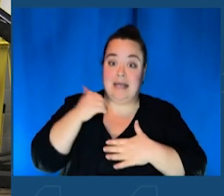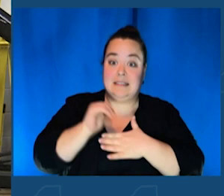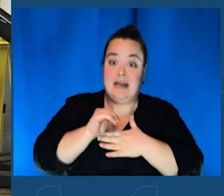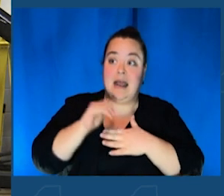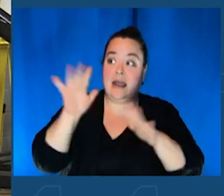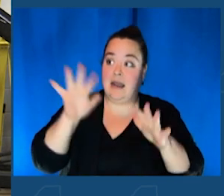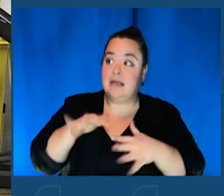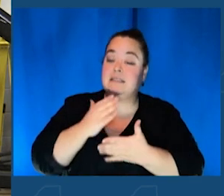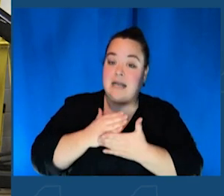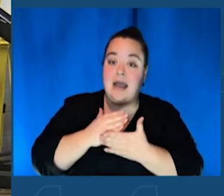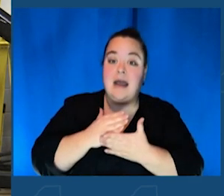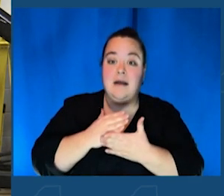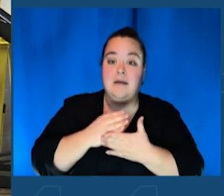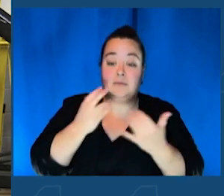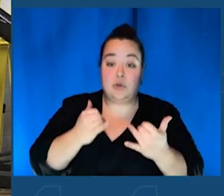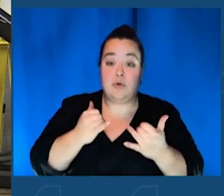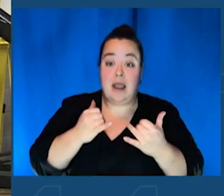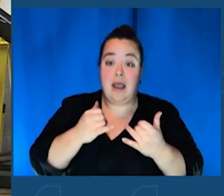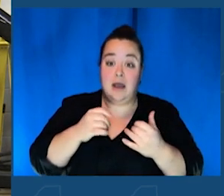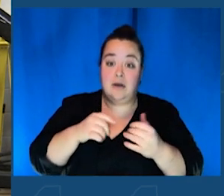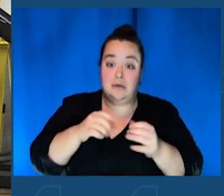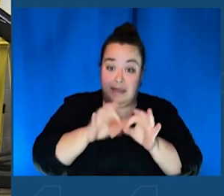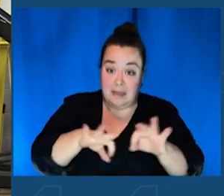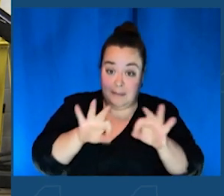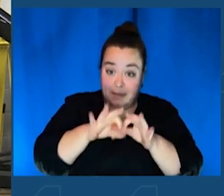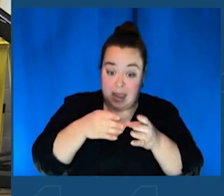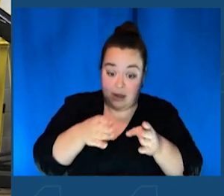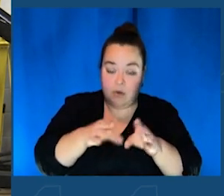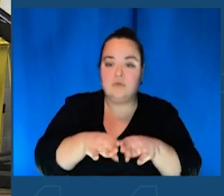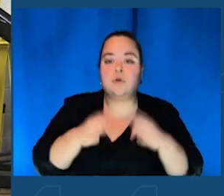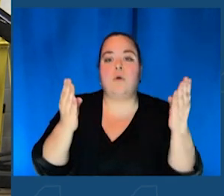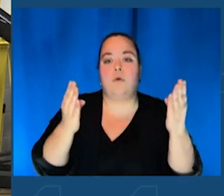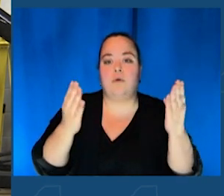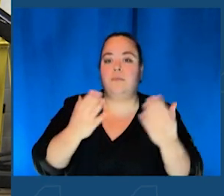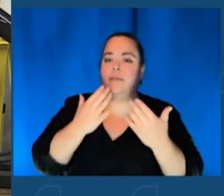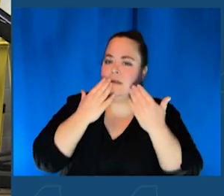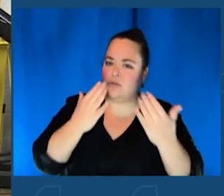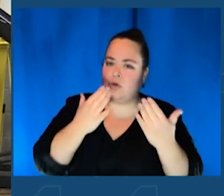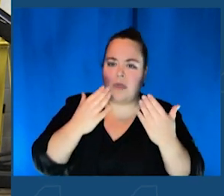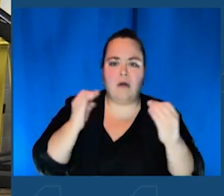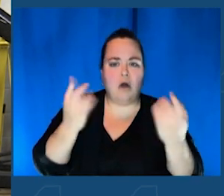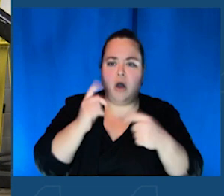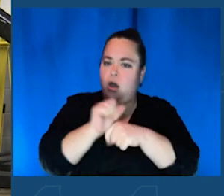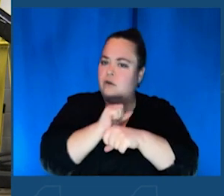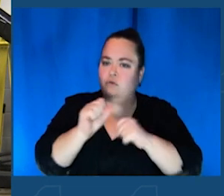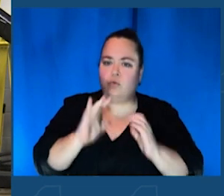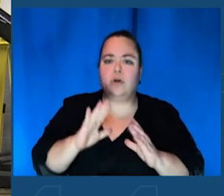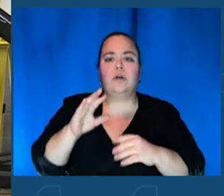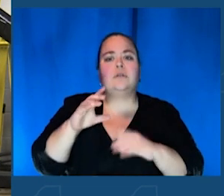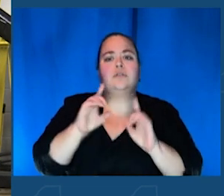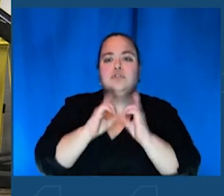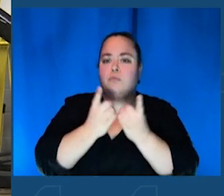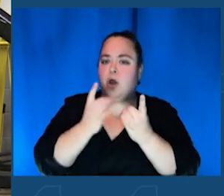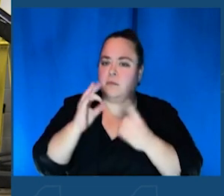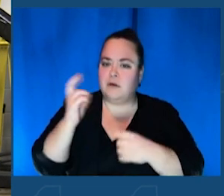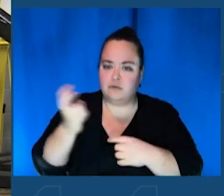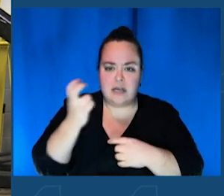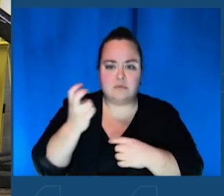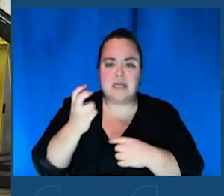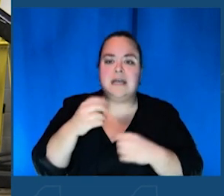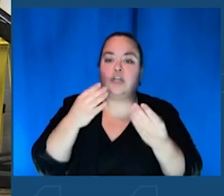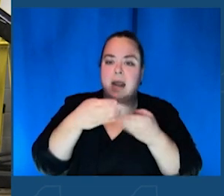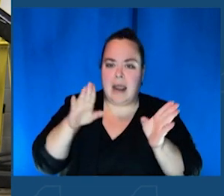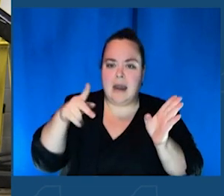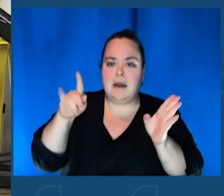main roads are open. So I want to thank all of the workers in the Department of Transportation and Public Works for the tremendous job that they